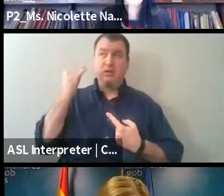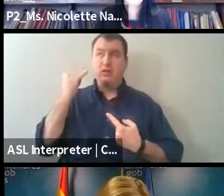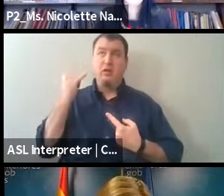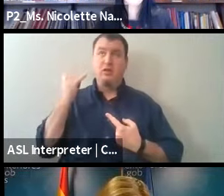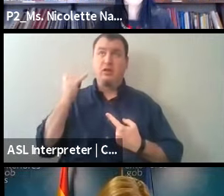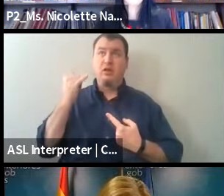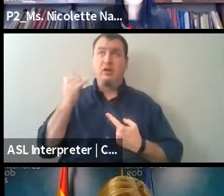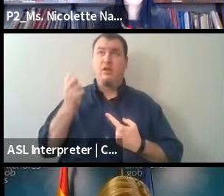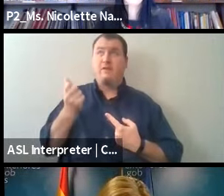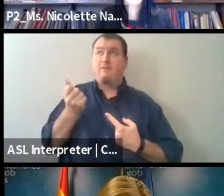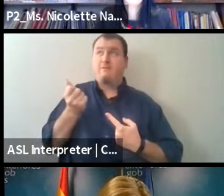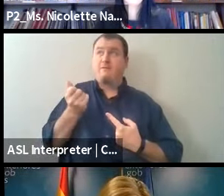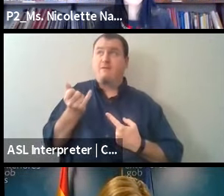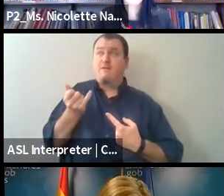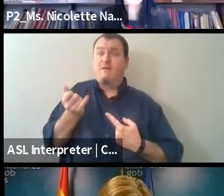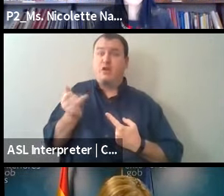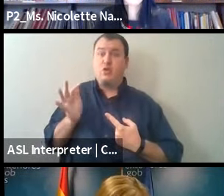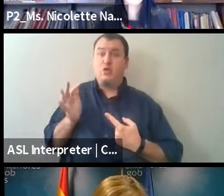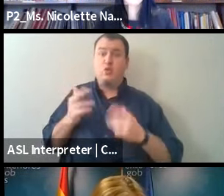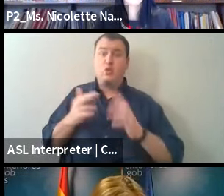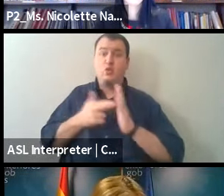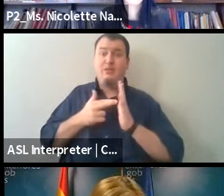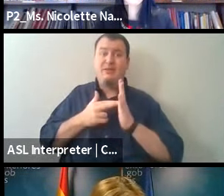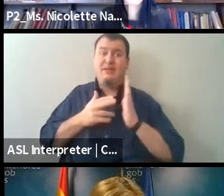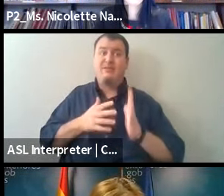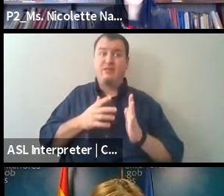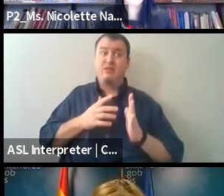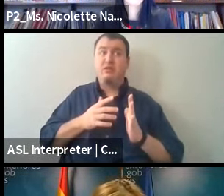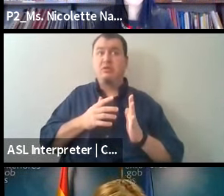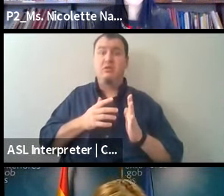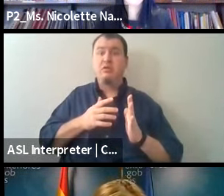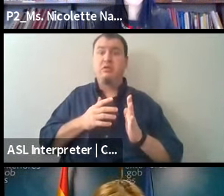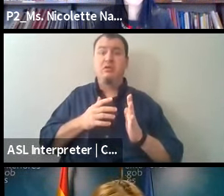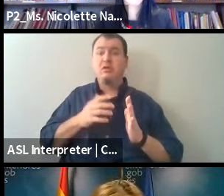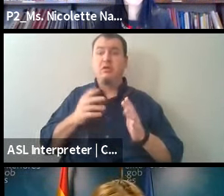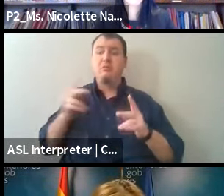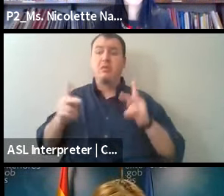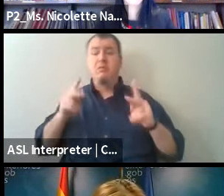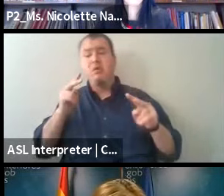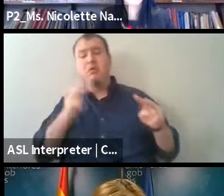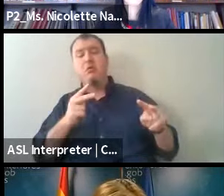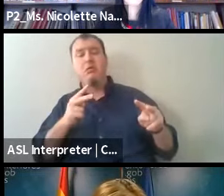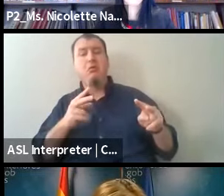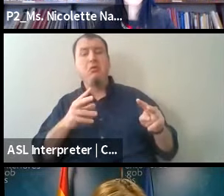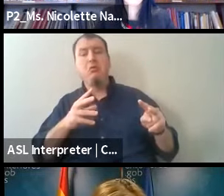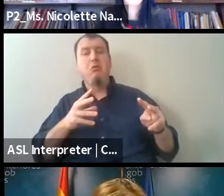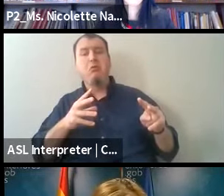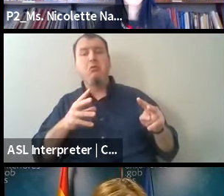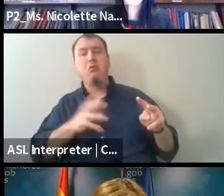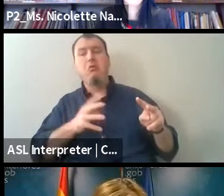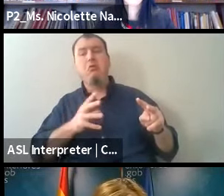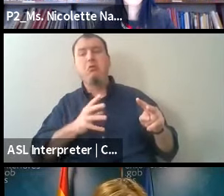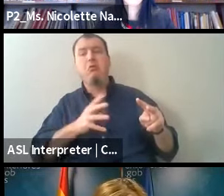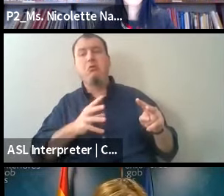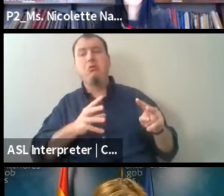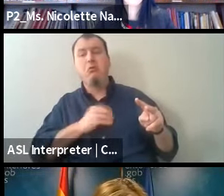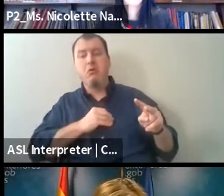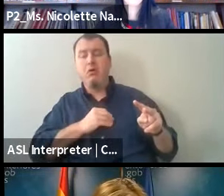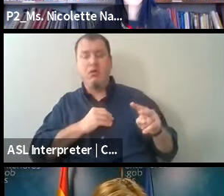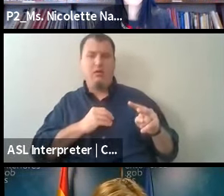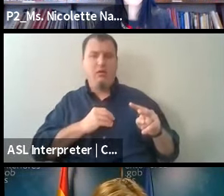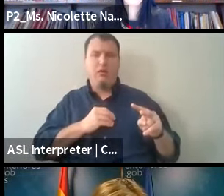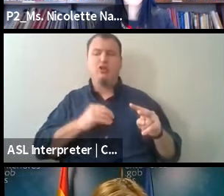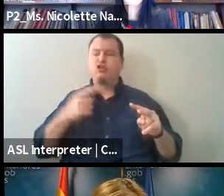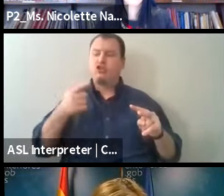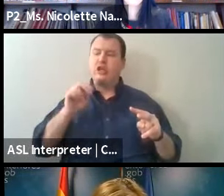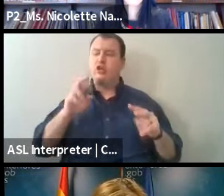the few representatives are reputable within the eyes of the patriarchy that are deserving. But the truth is that gender